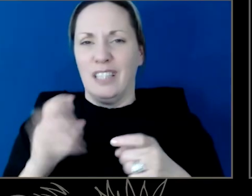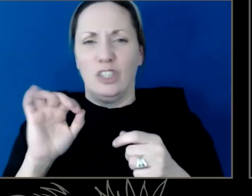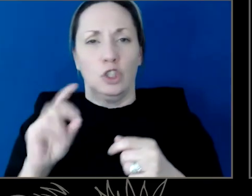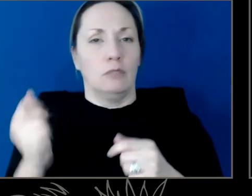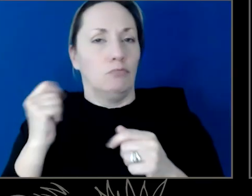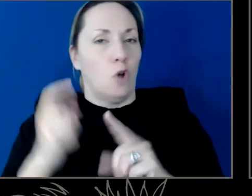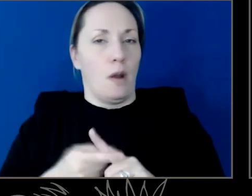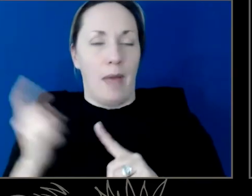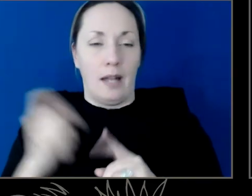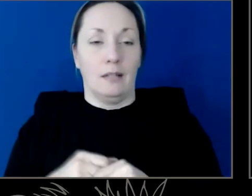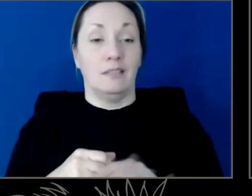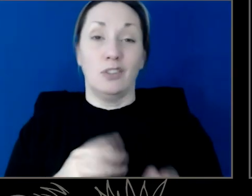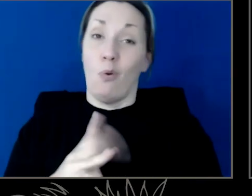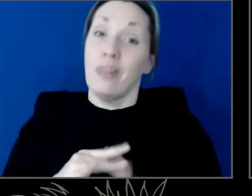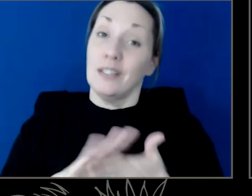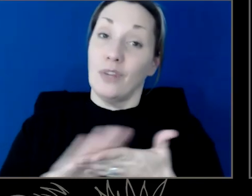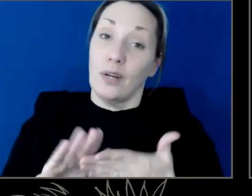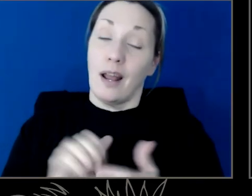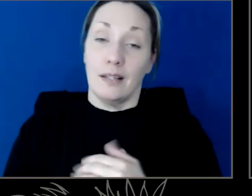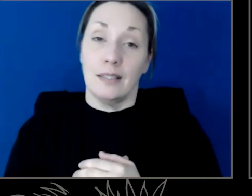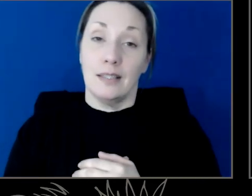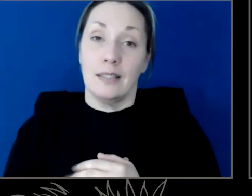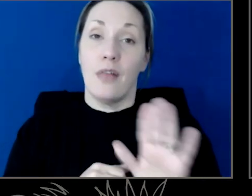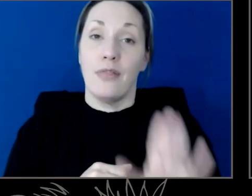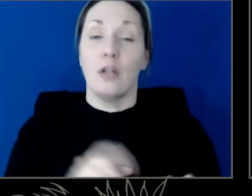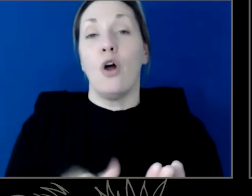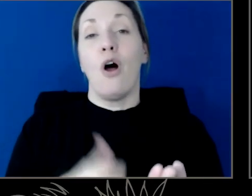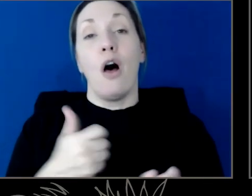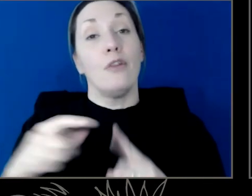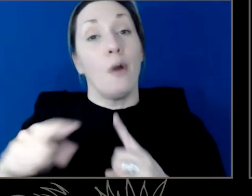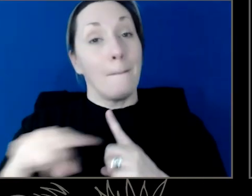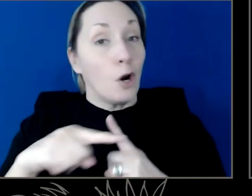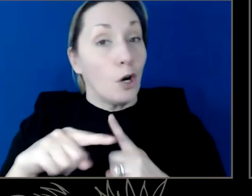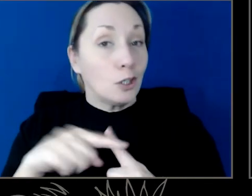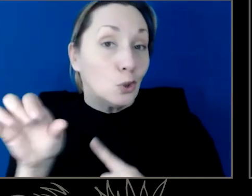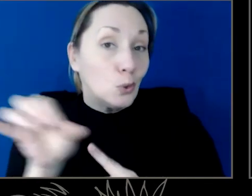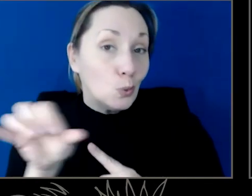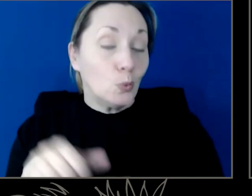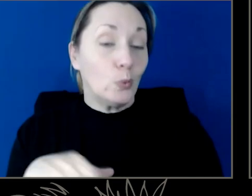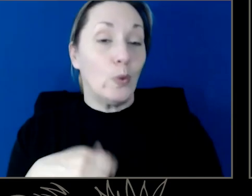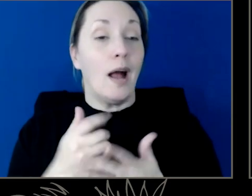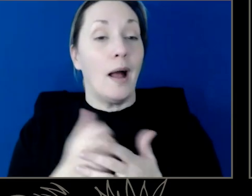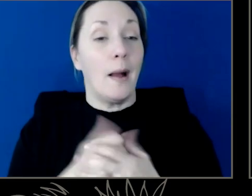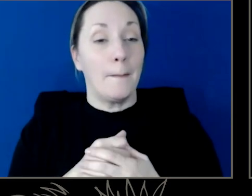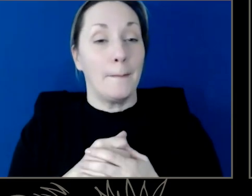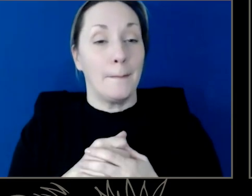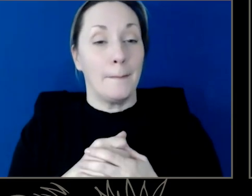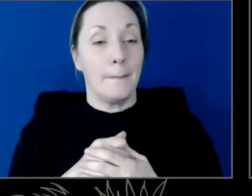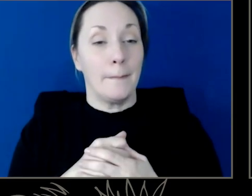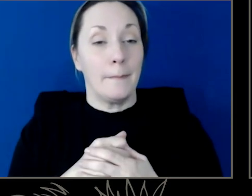But so that's very nice. There are other perks as well.